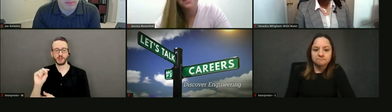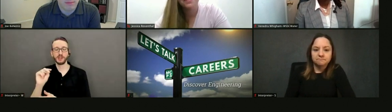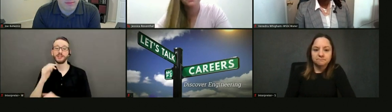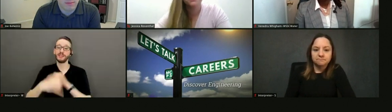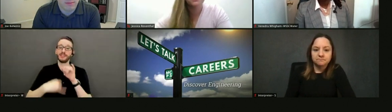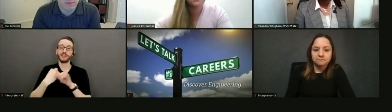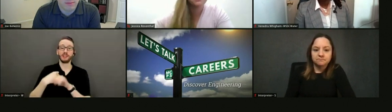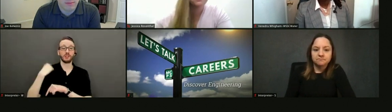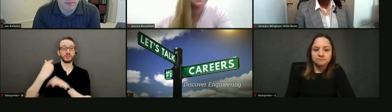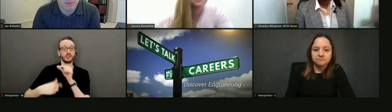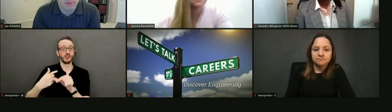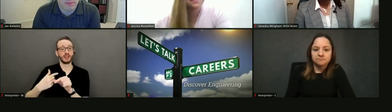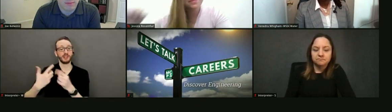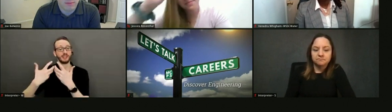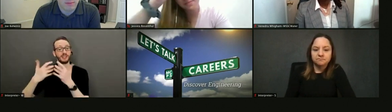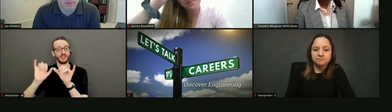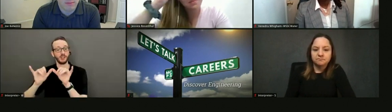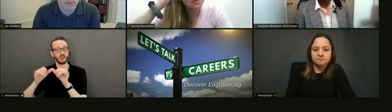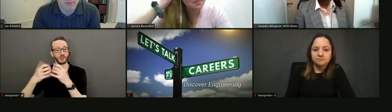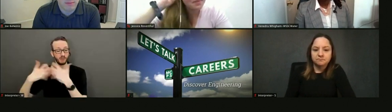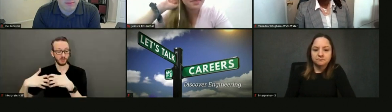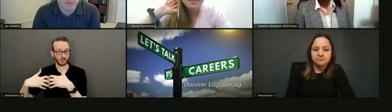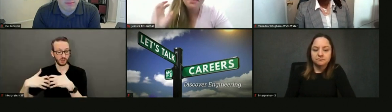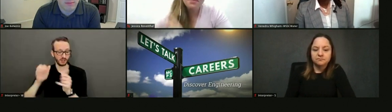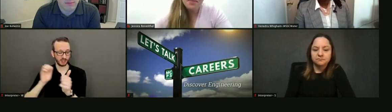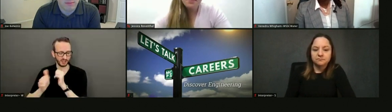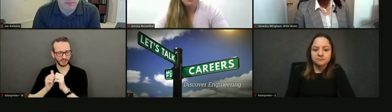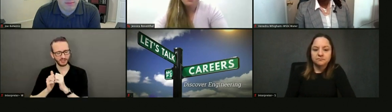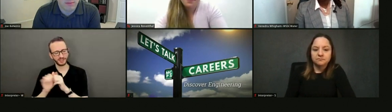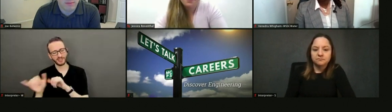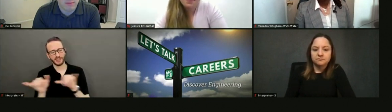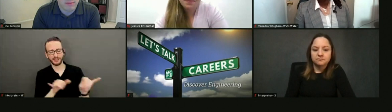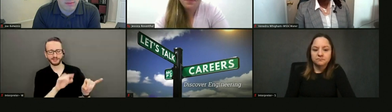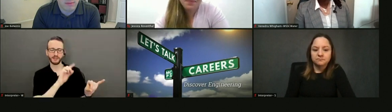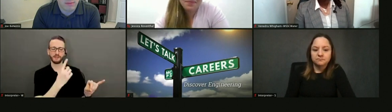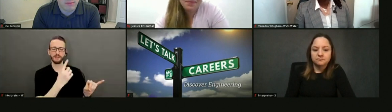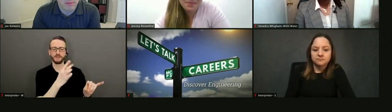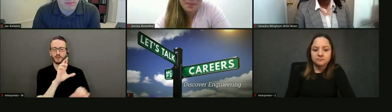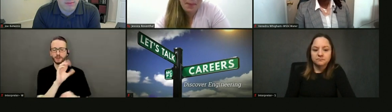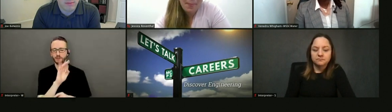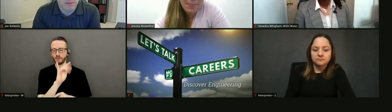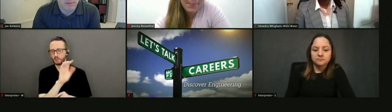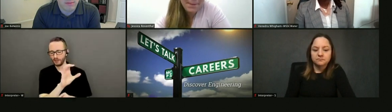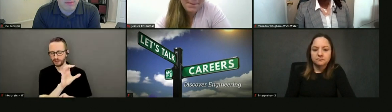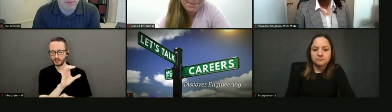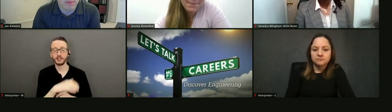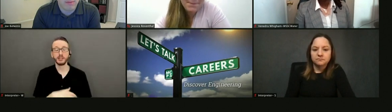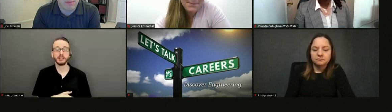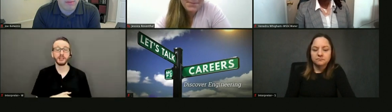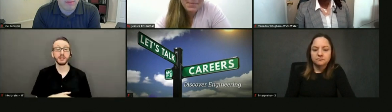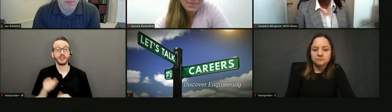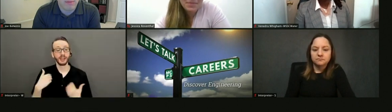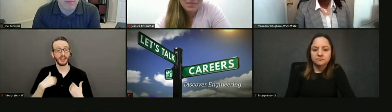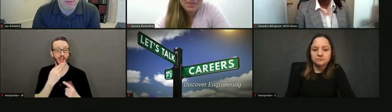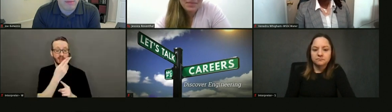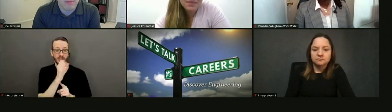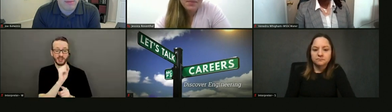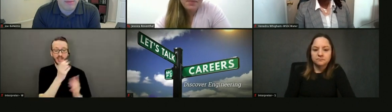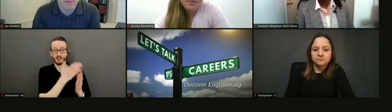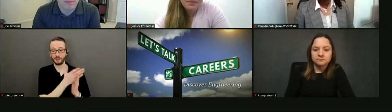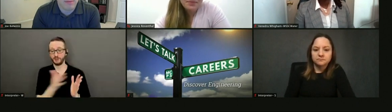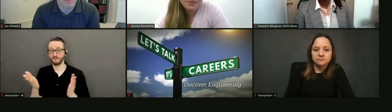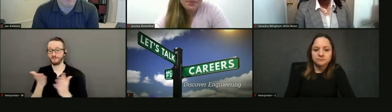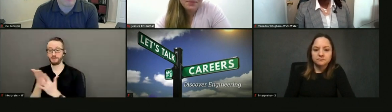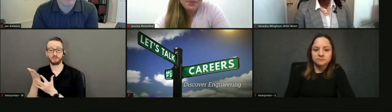Engineered Machines Competition. It's kind of modeled after FIRST Robotics, and they've got high school students up through postgrads,